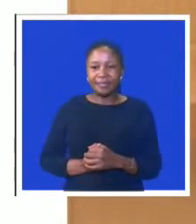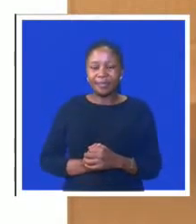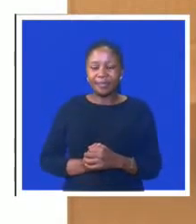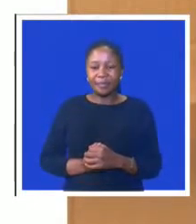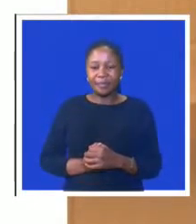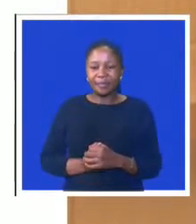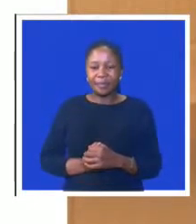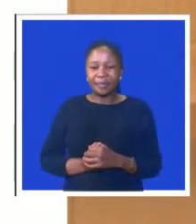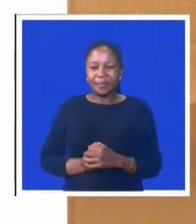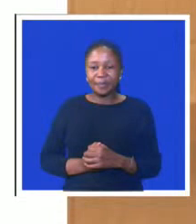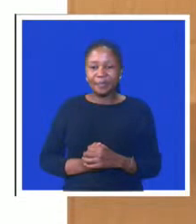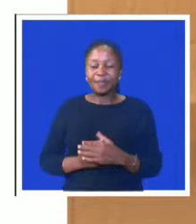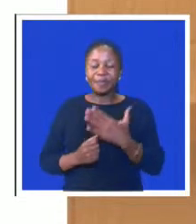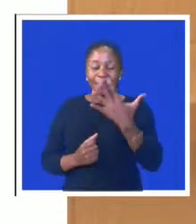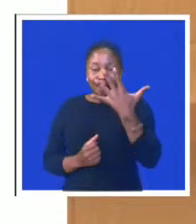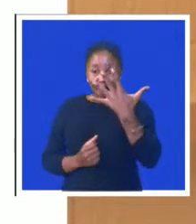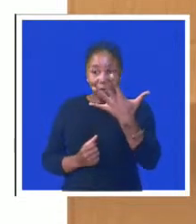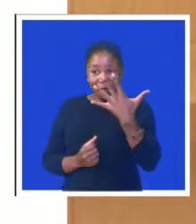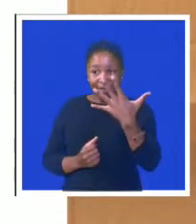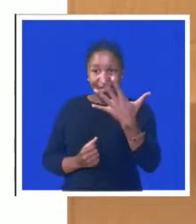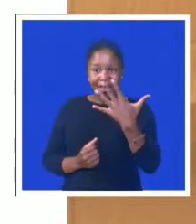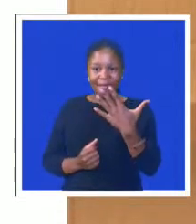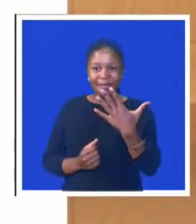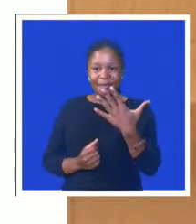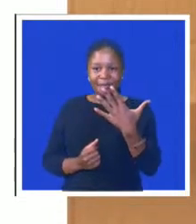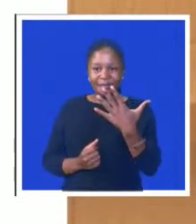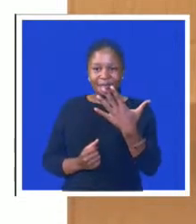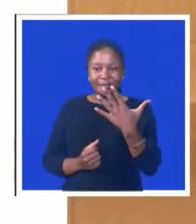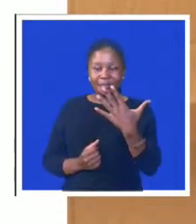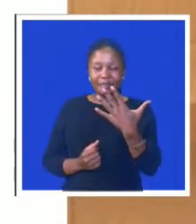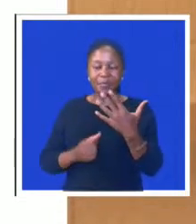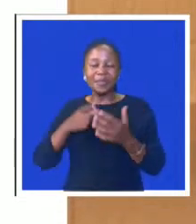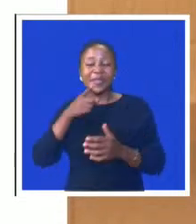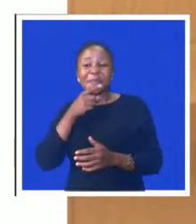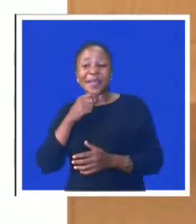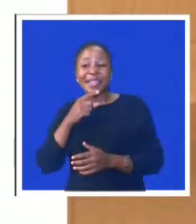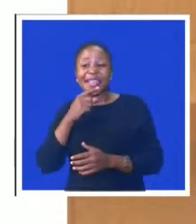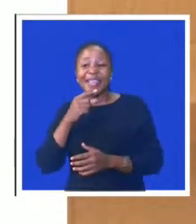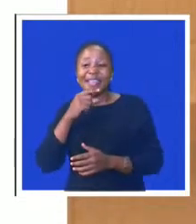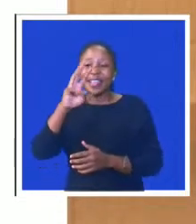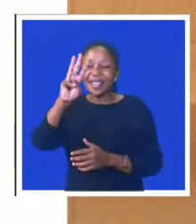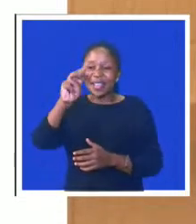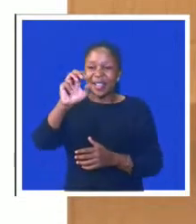Okay. Sentence number 5, Mr. Mafuta is behind the stove.